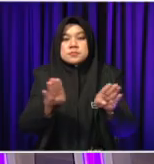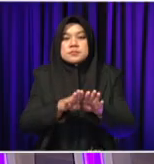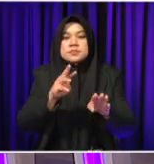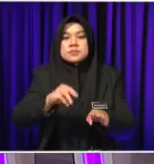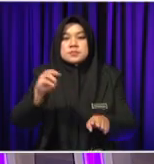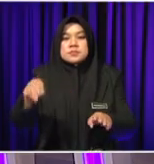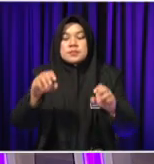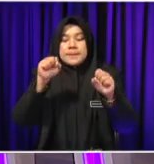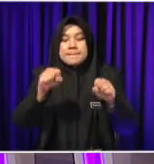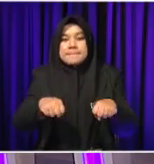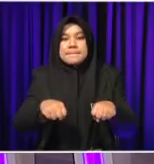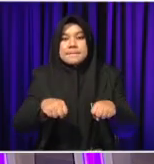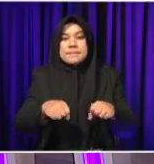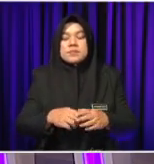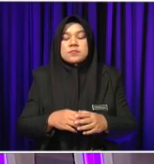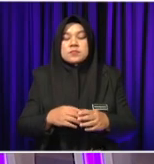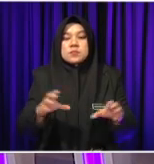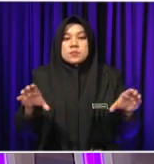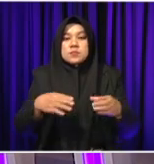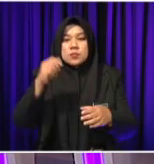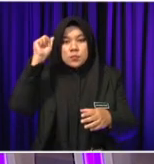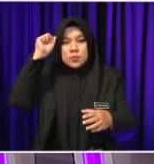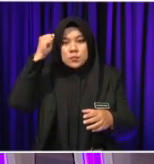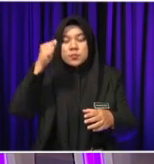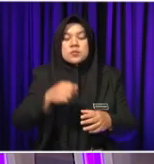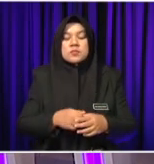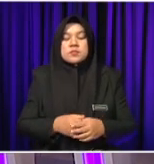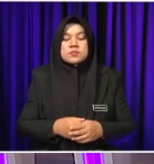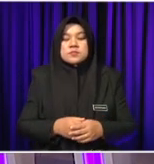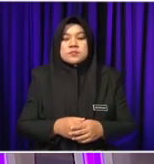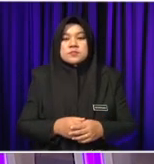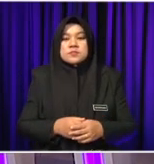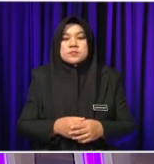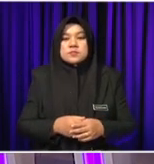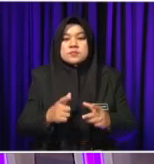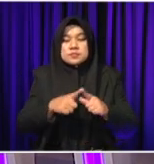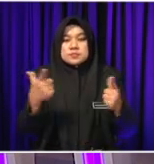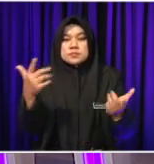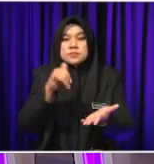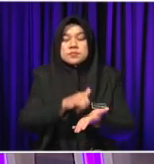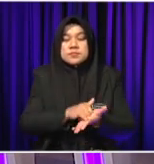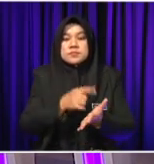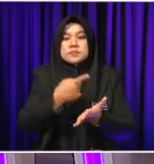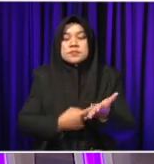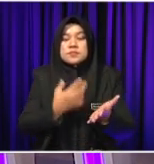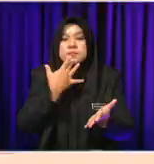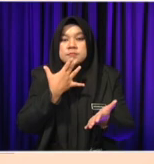always create that awareness among ourselves. That's good. So what is your next line, Faris? Indicate white colour,